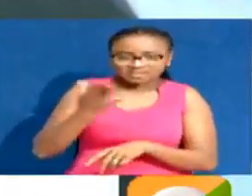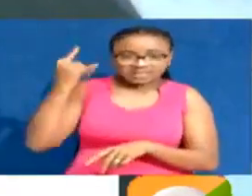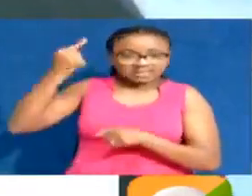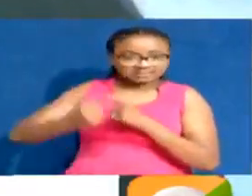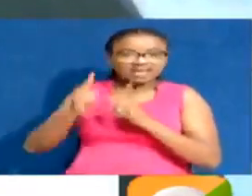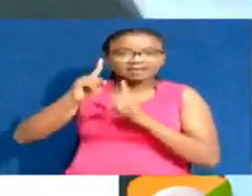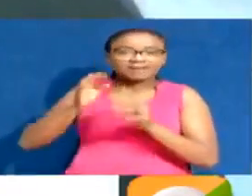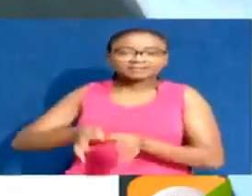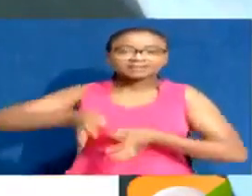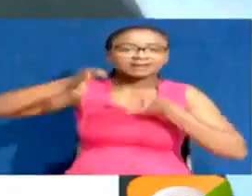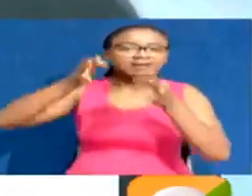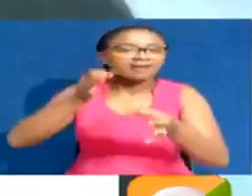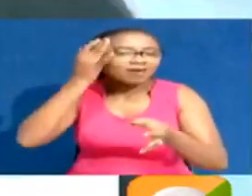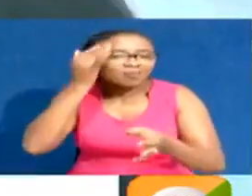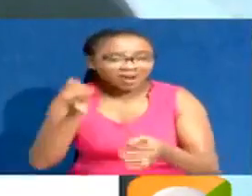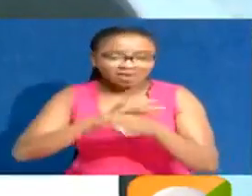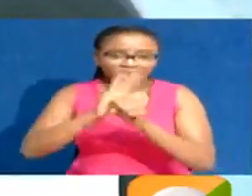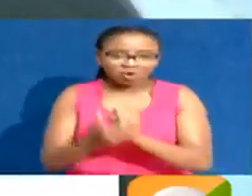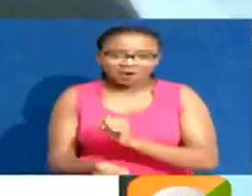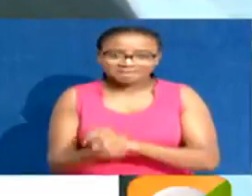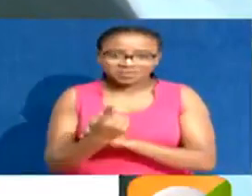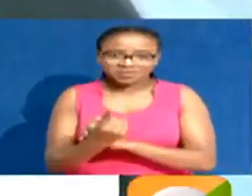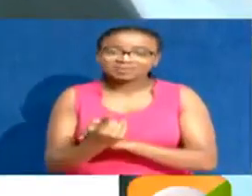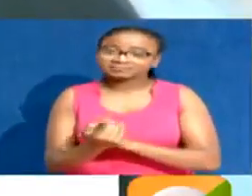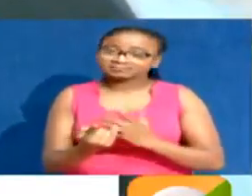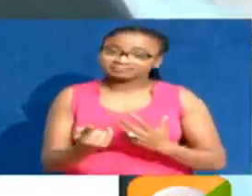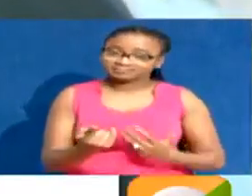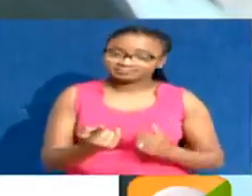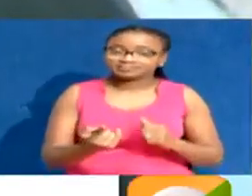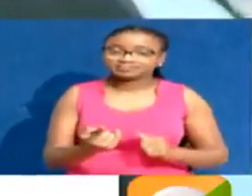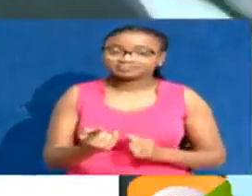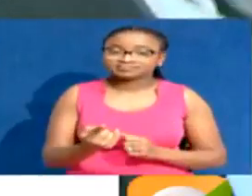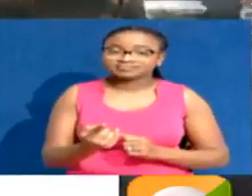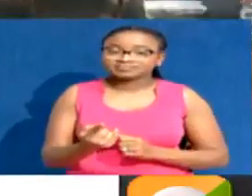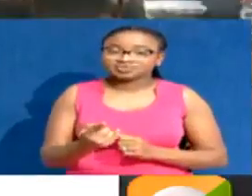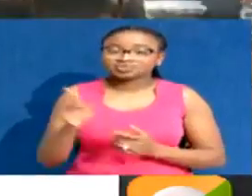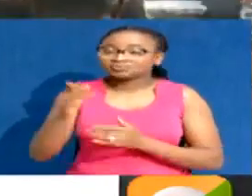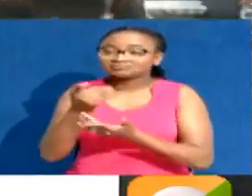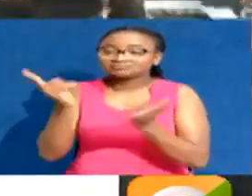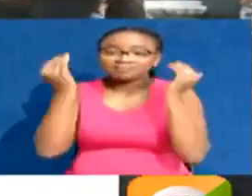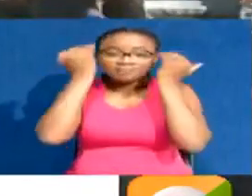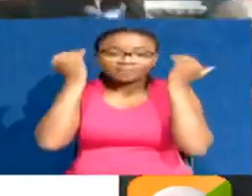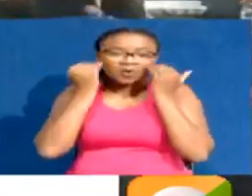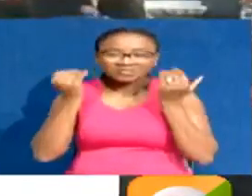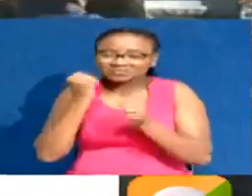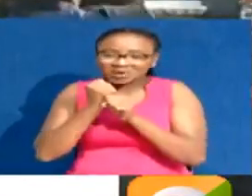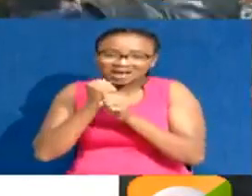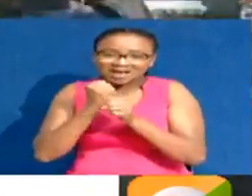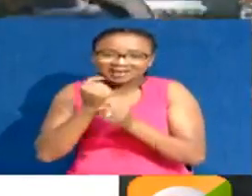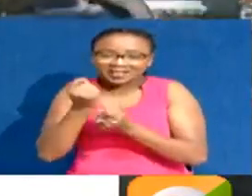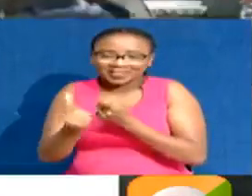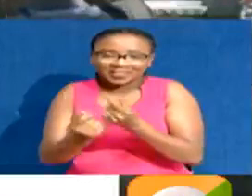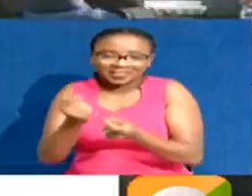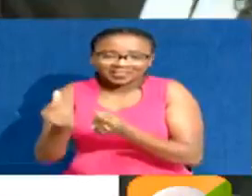was adjourned upon the onset of the COVID-19 pandemic in the country, which also consequently led to the courts scaling down operations.